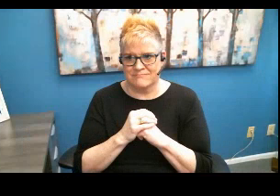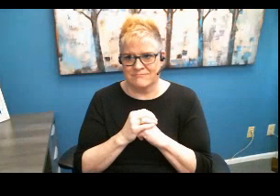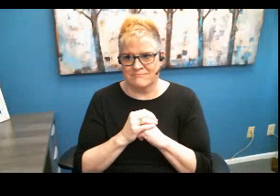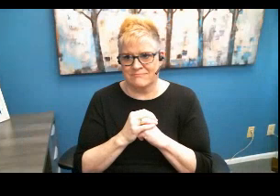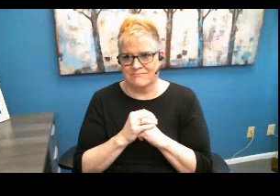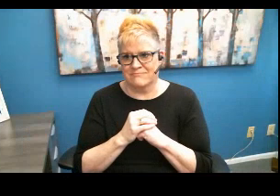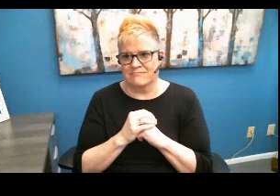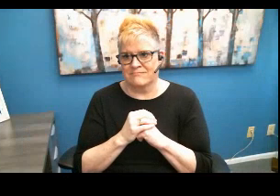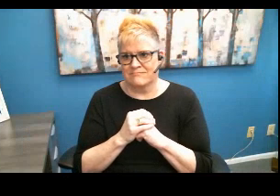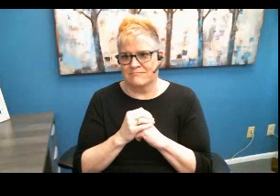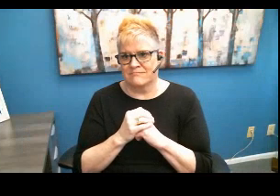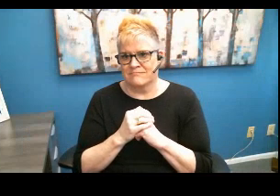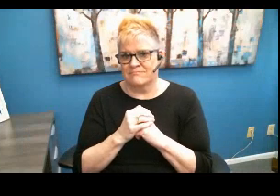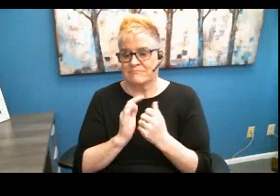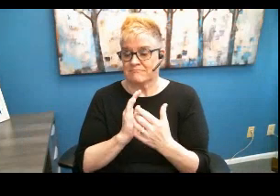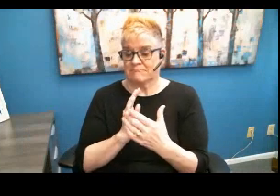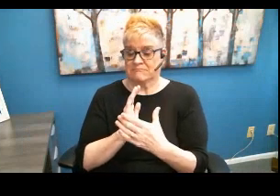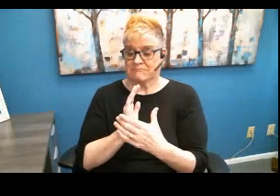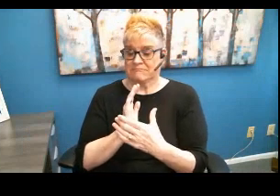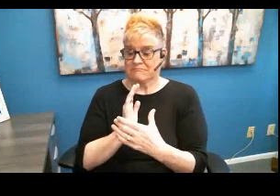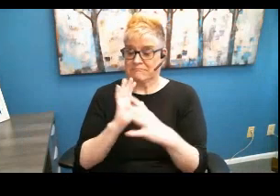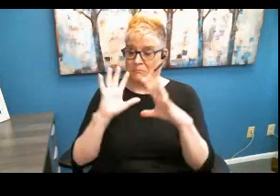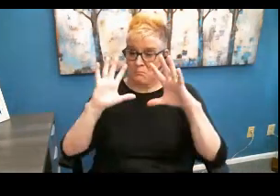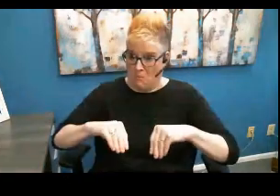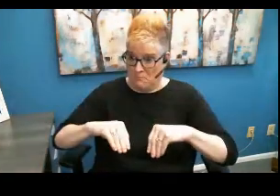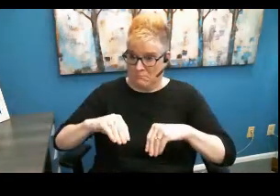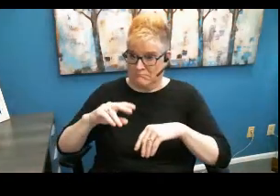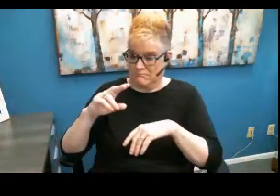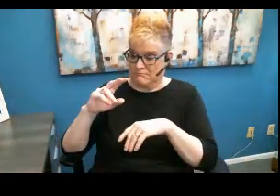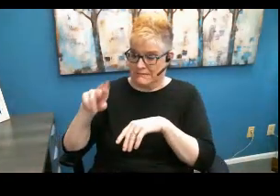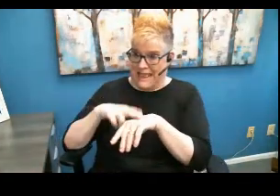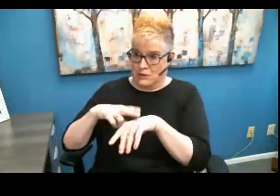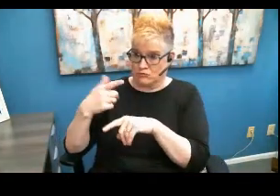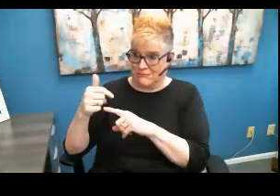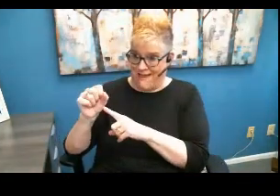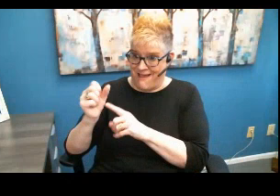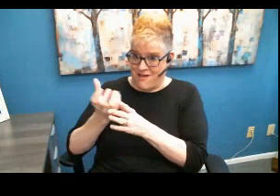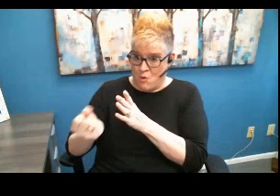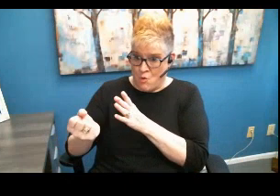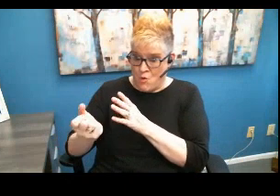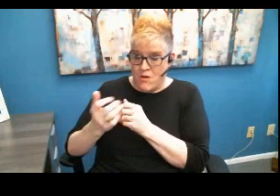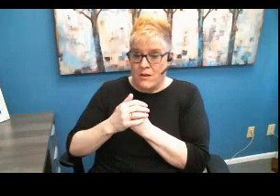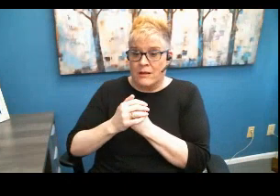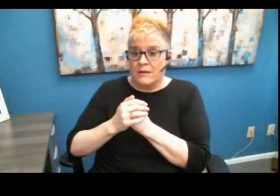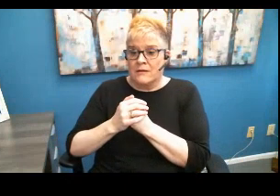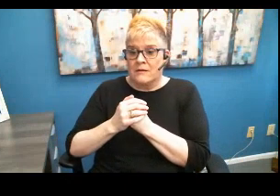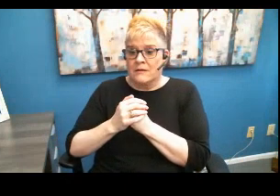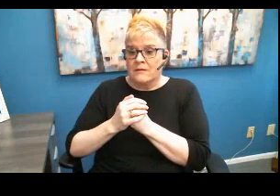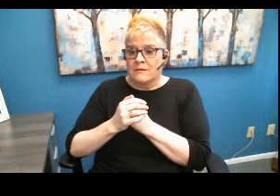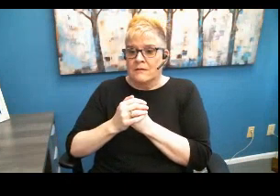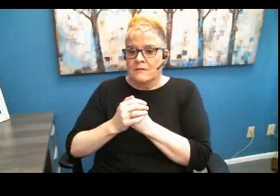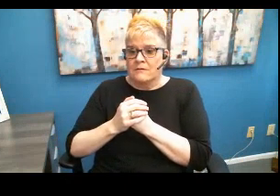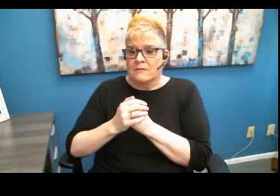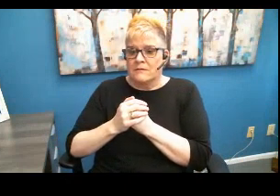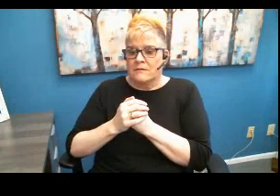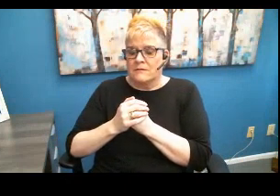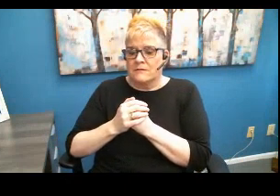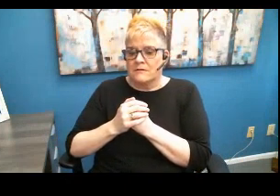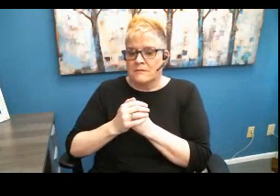for an interruption of natural gas, one thing that we know, I'd like to think most people know,